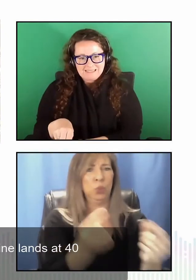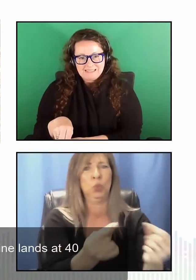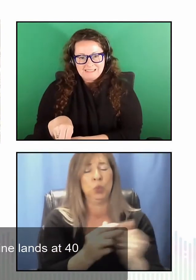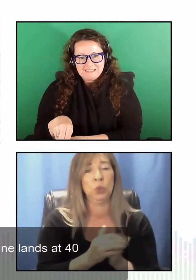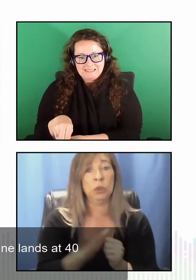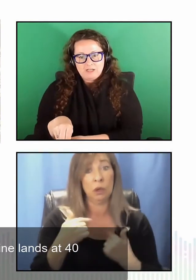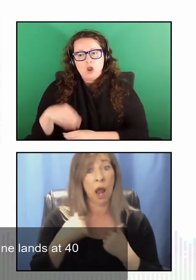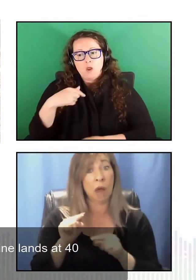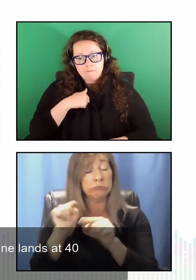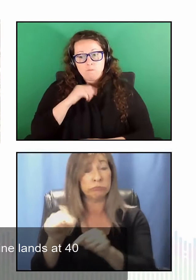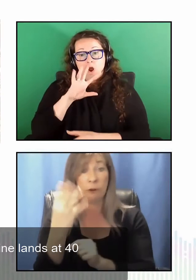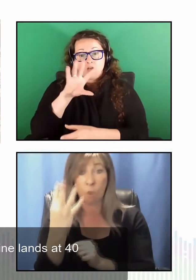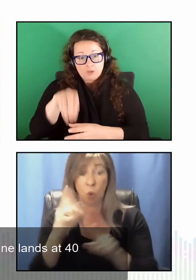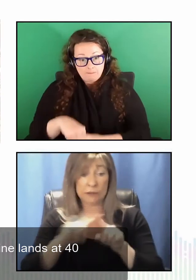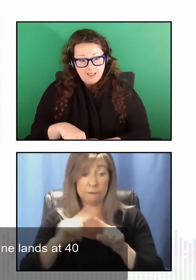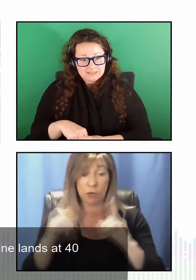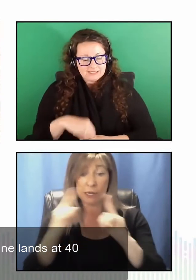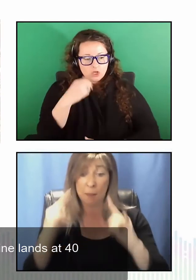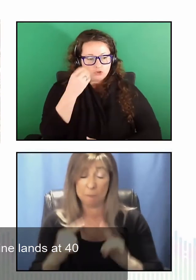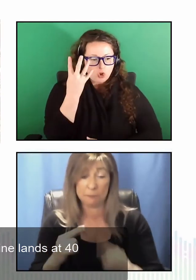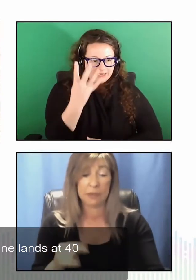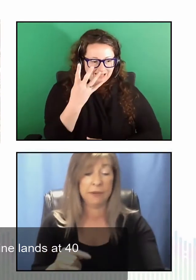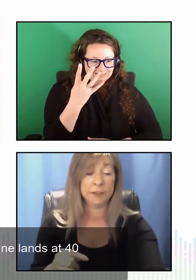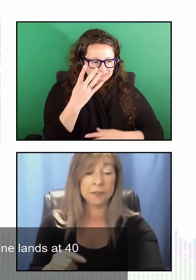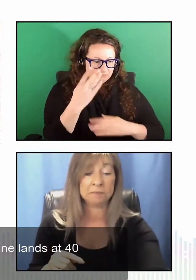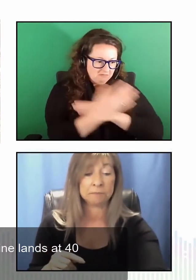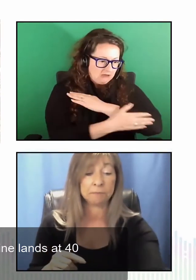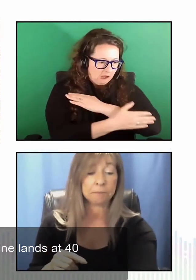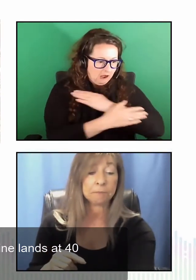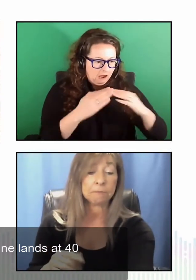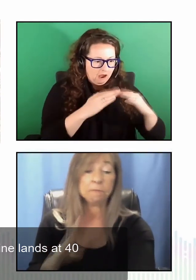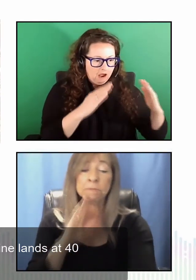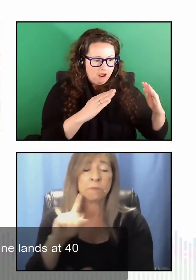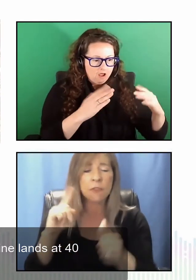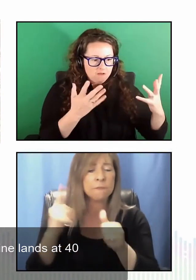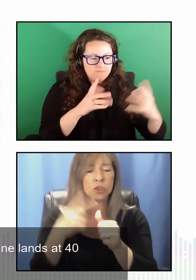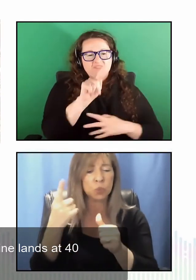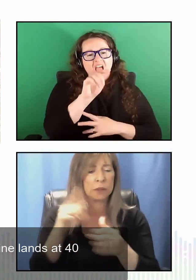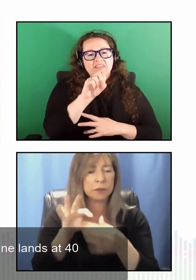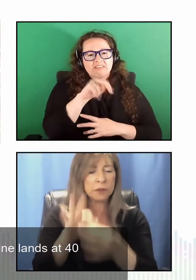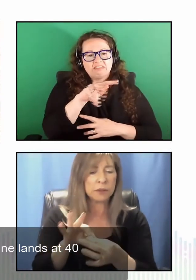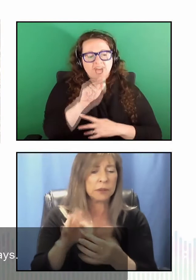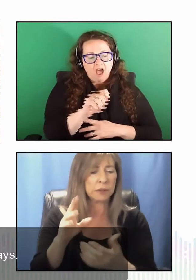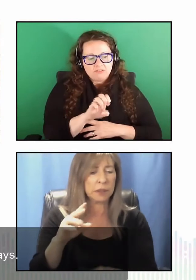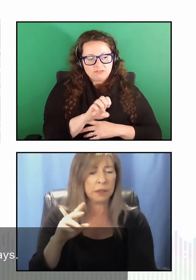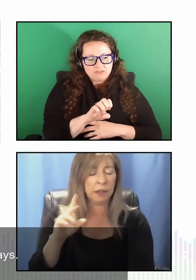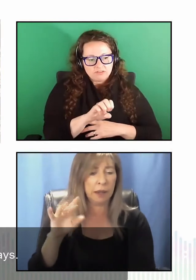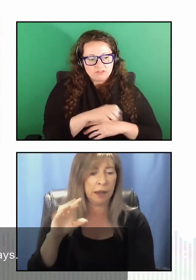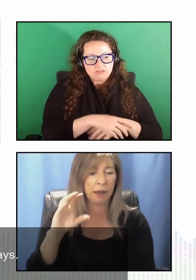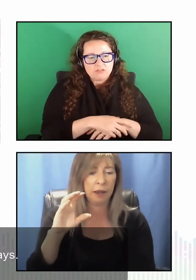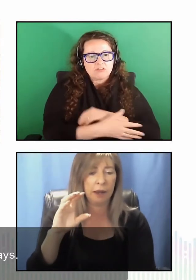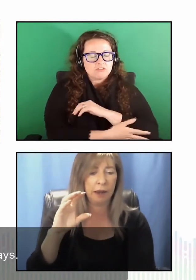first camp was a tent camp in Kashagut in the lands at 40 and 50 below. We were in